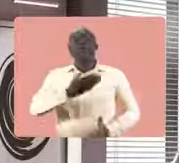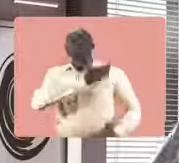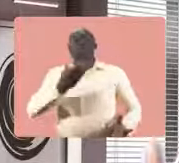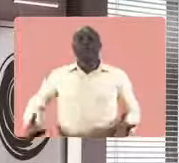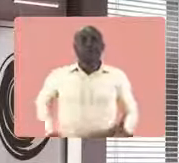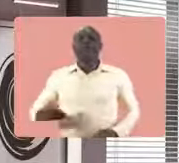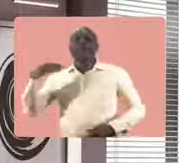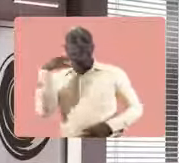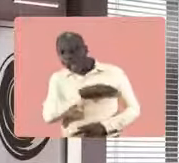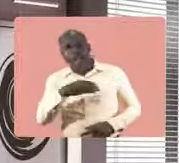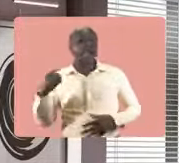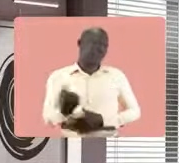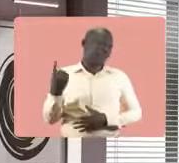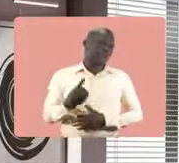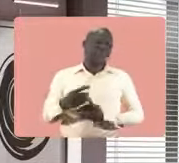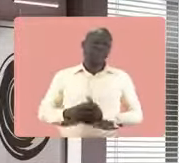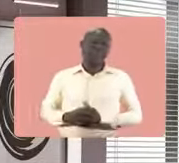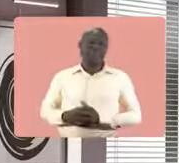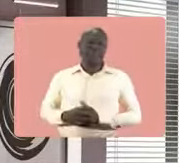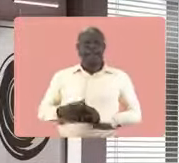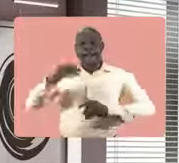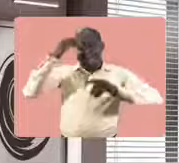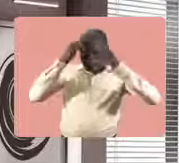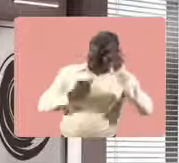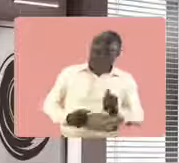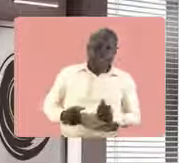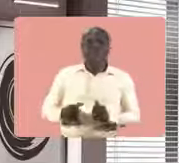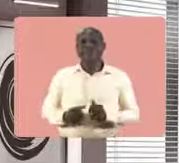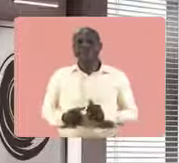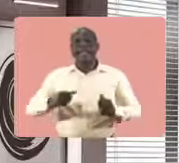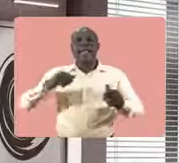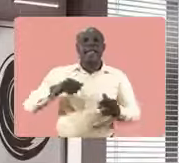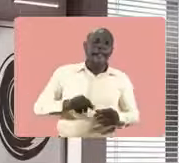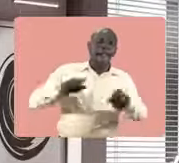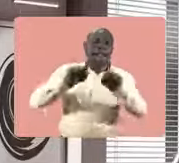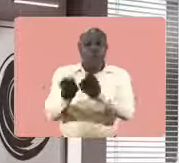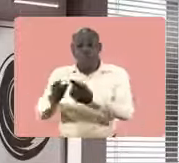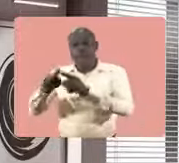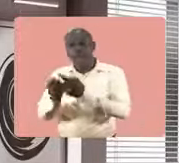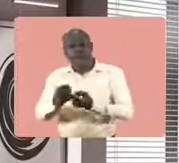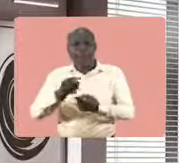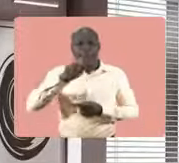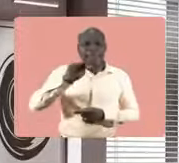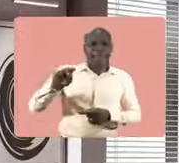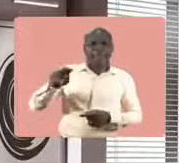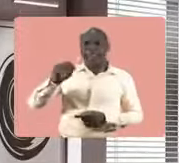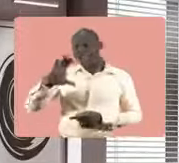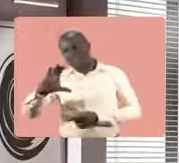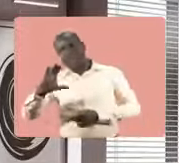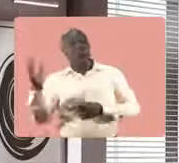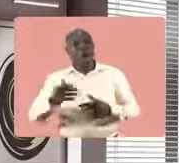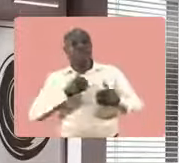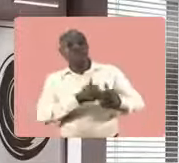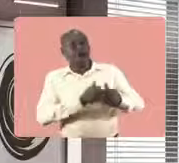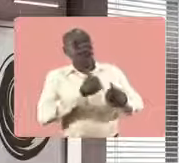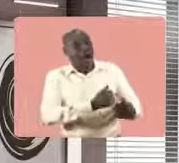ahemfo enka nokre. Esan se ye ye partisan amano abroso. Ye